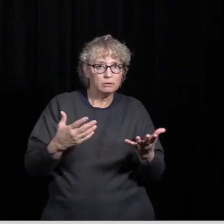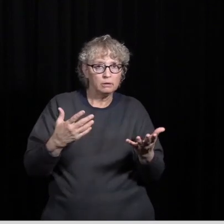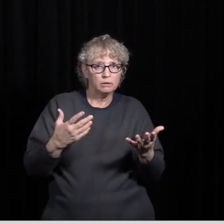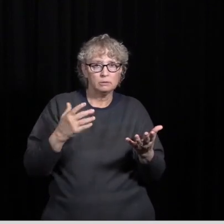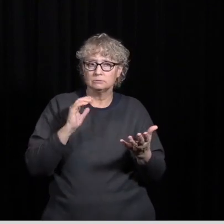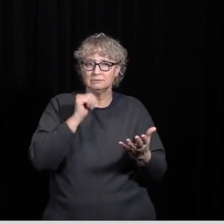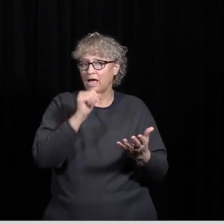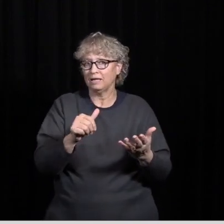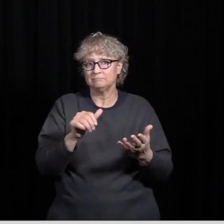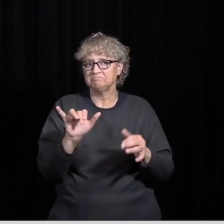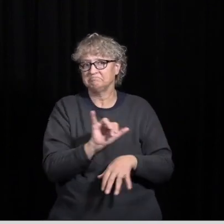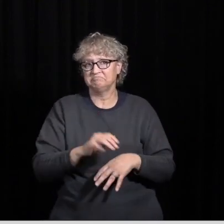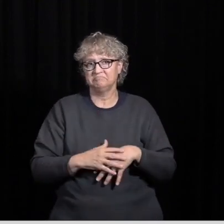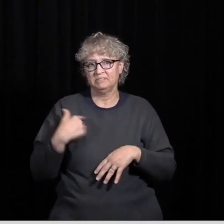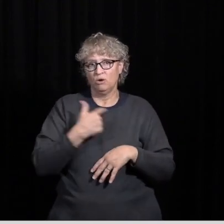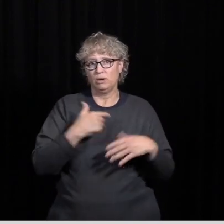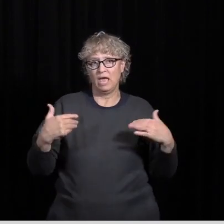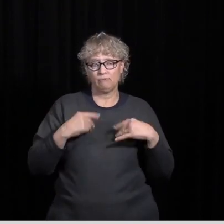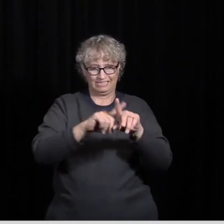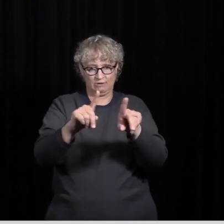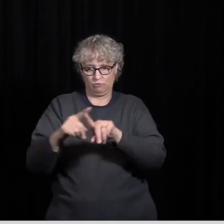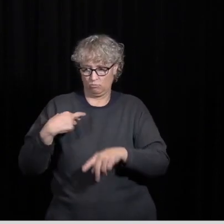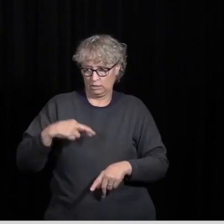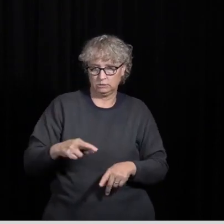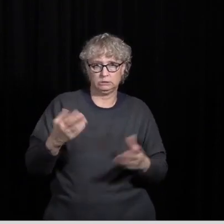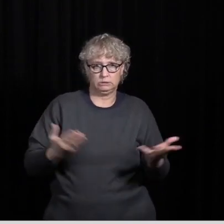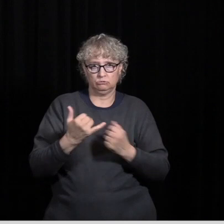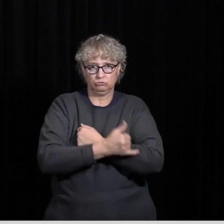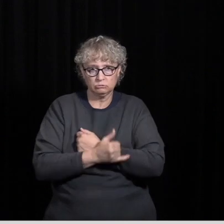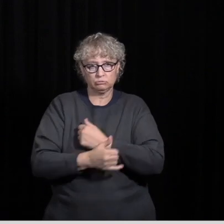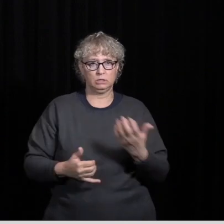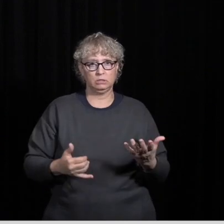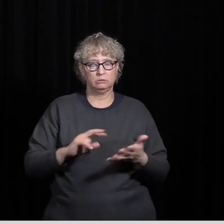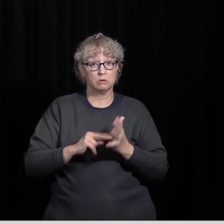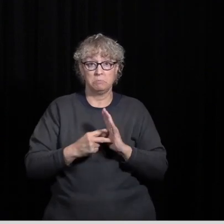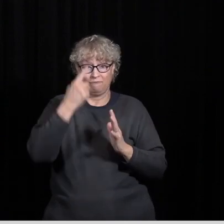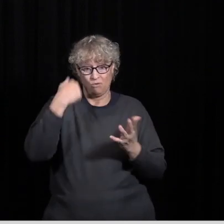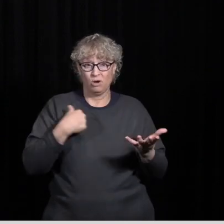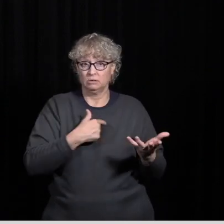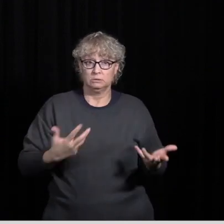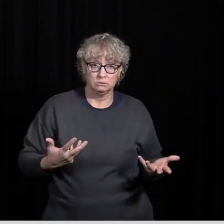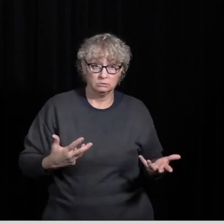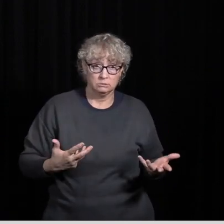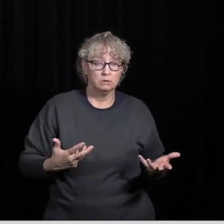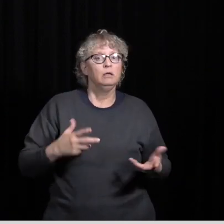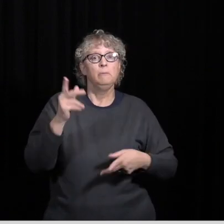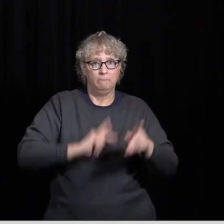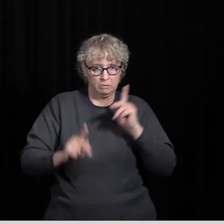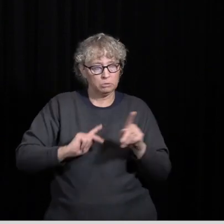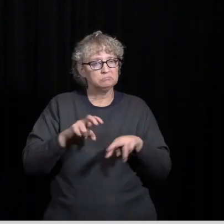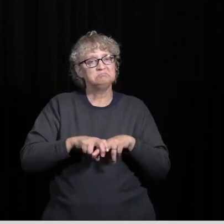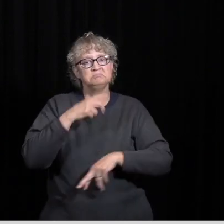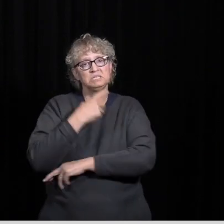case. We live in a country that has all these different religions, and what does that mean for us? That there's people who are